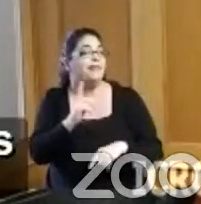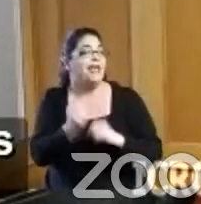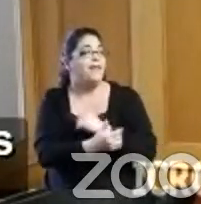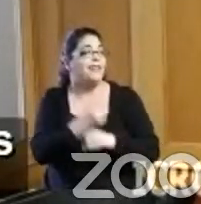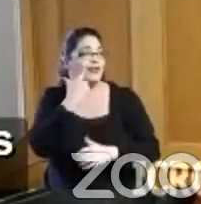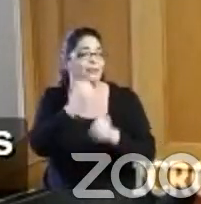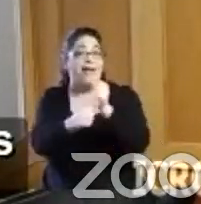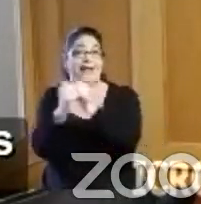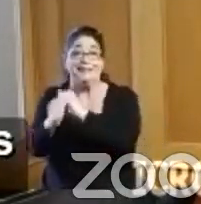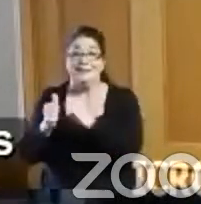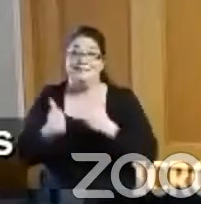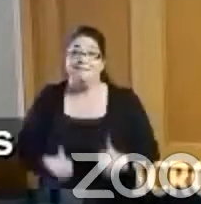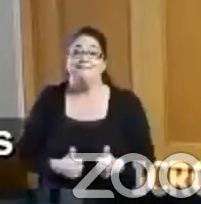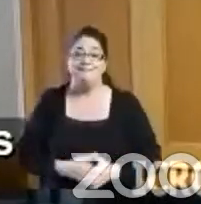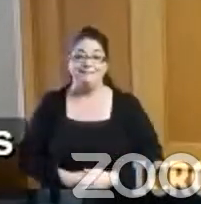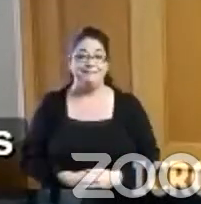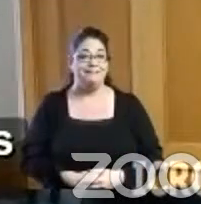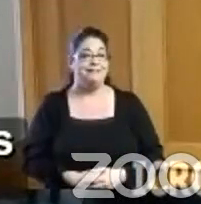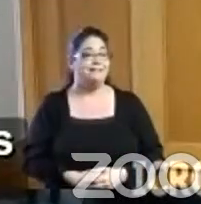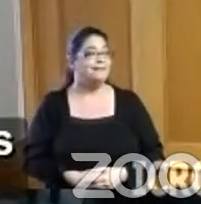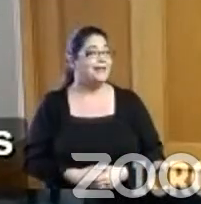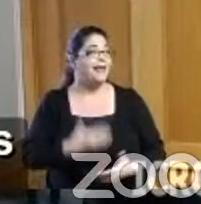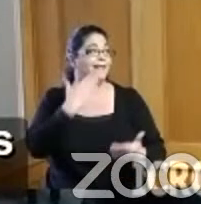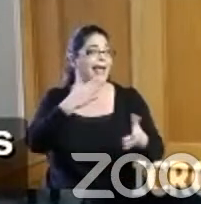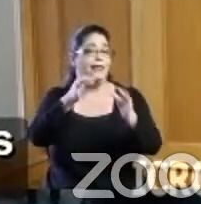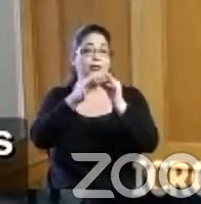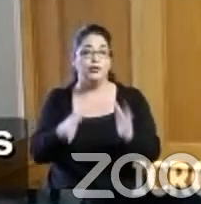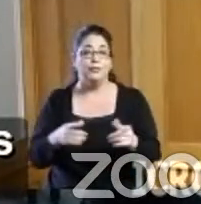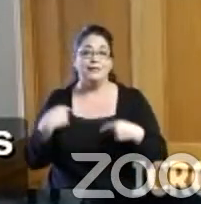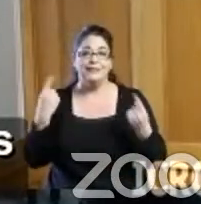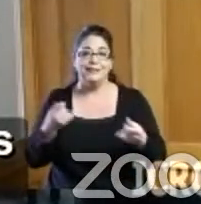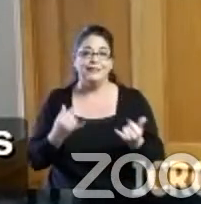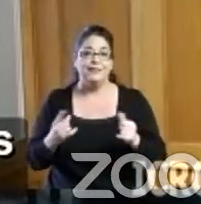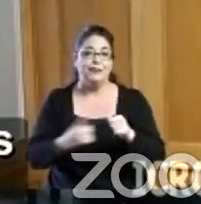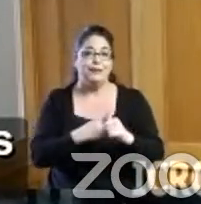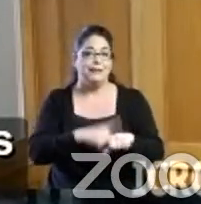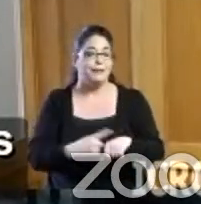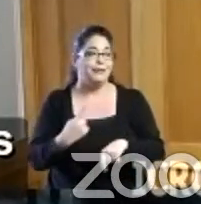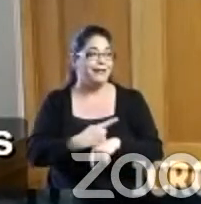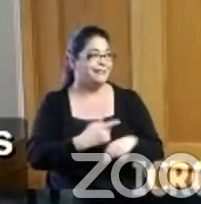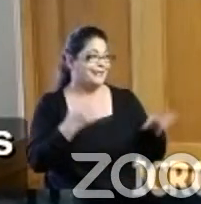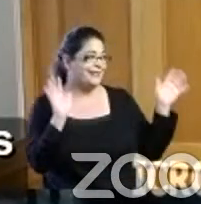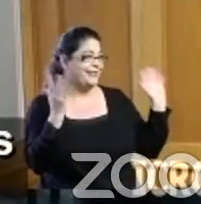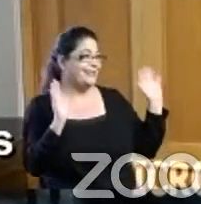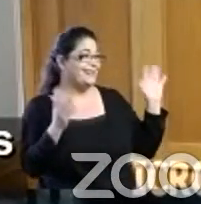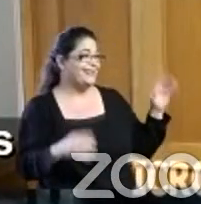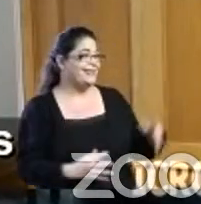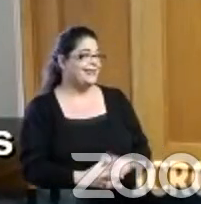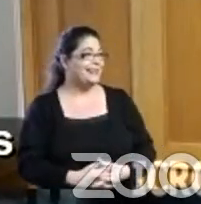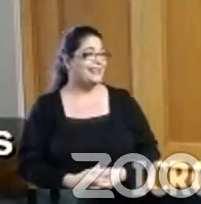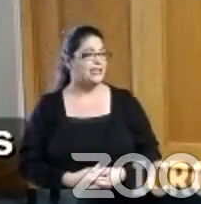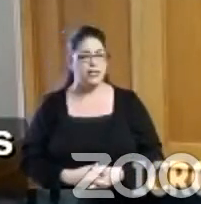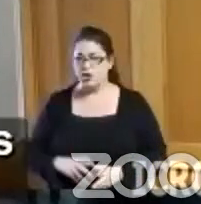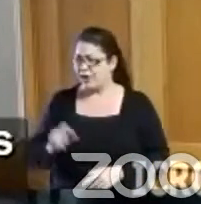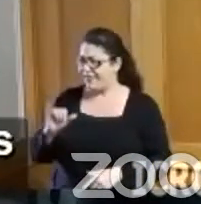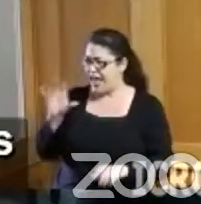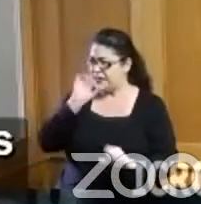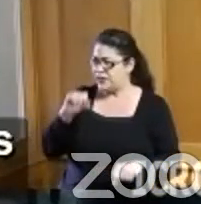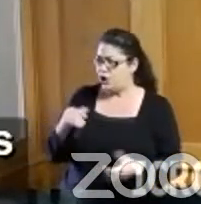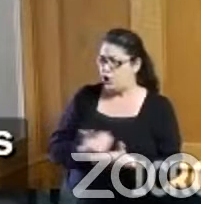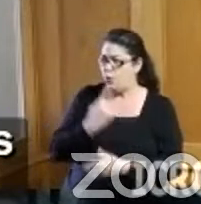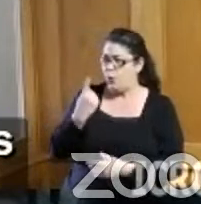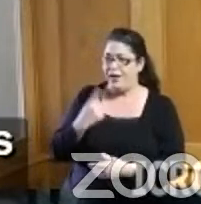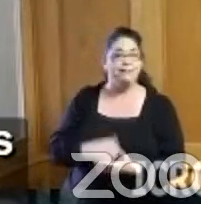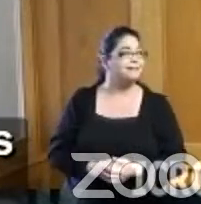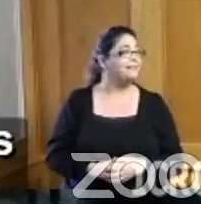just passed. Thank you. I want to thank our interpreter, who's here for the first time. She's a new one, I think. I've never seen her